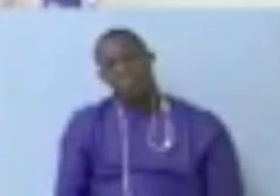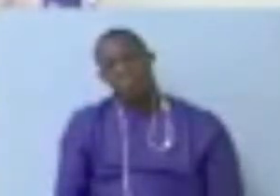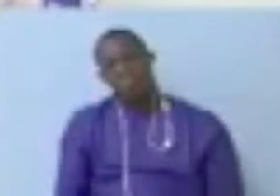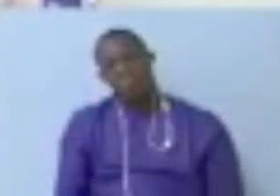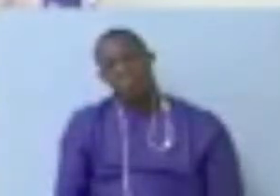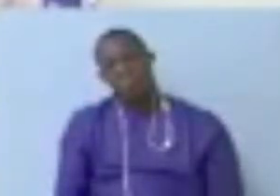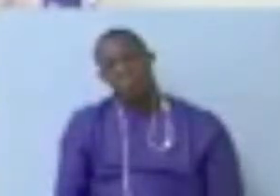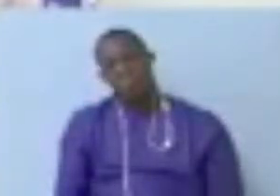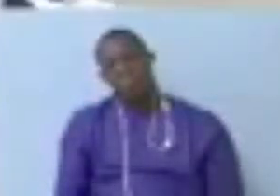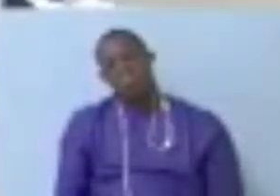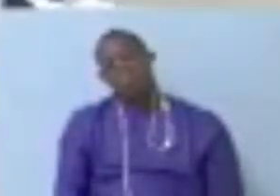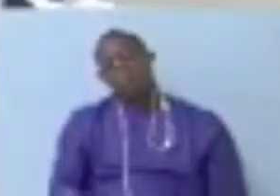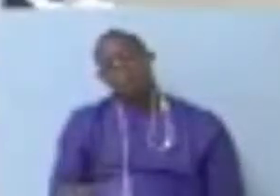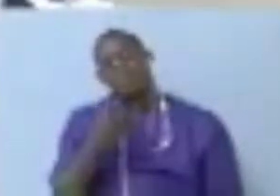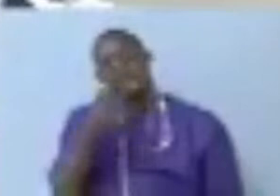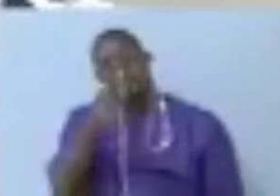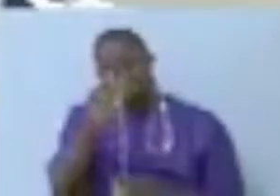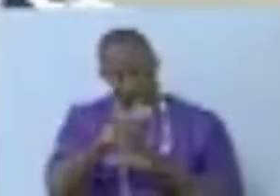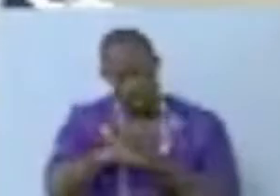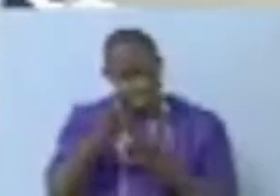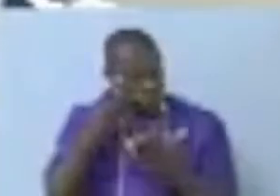EST/P7813/104. Have you ever seen this one?